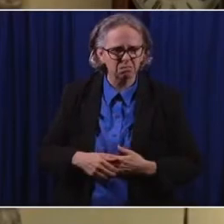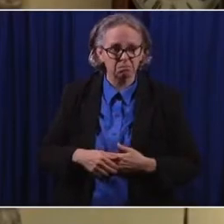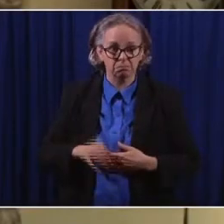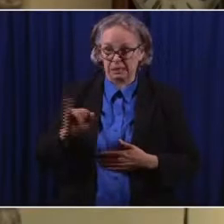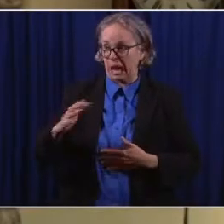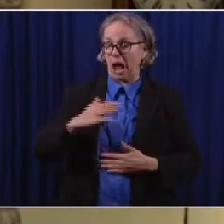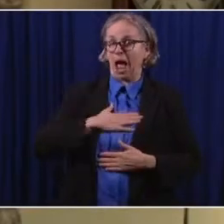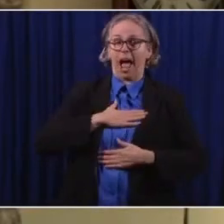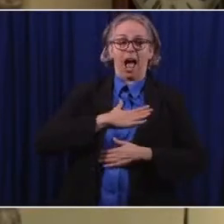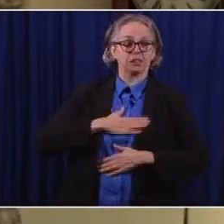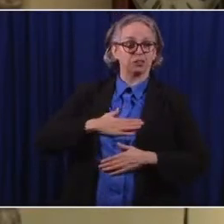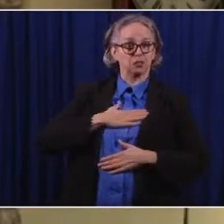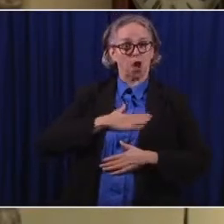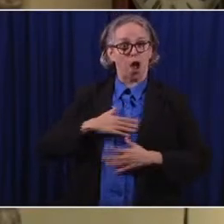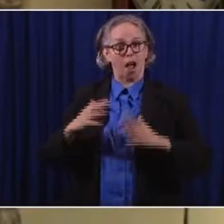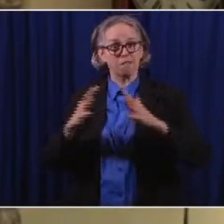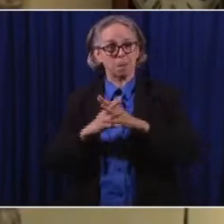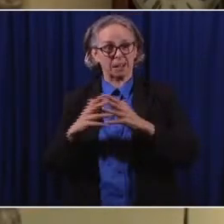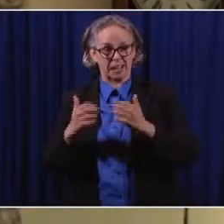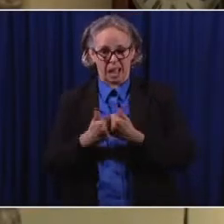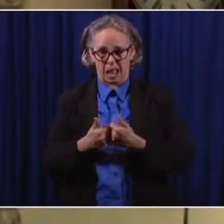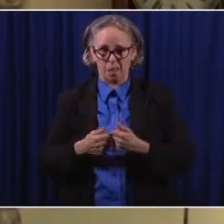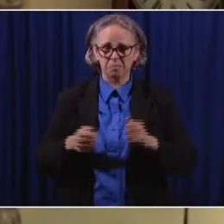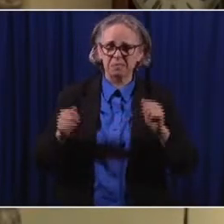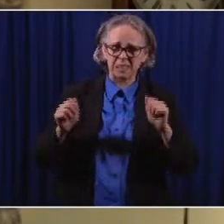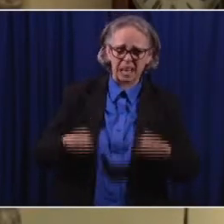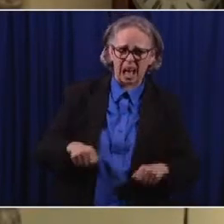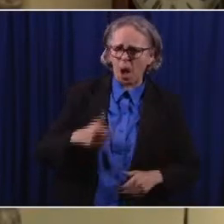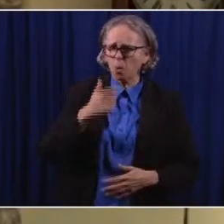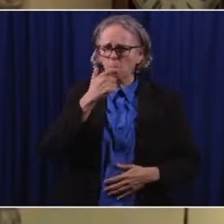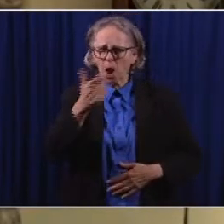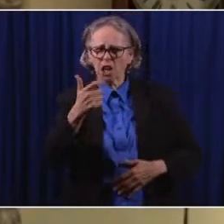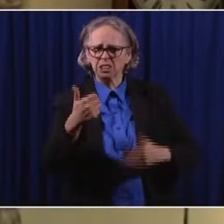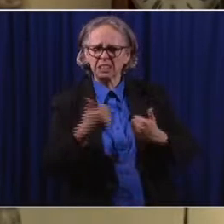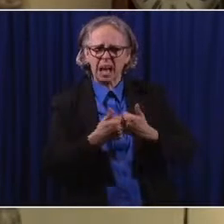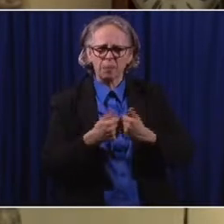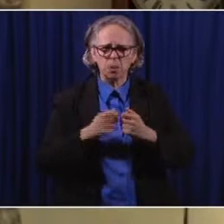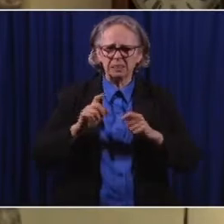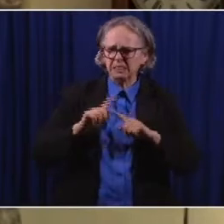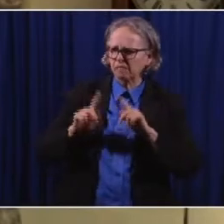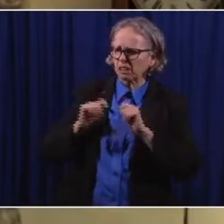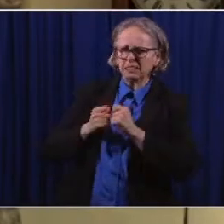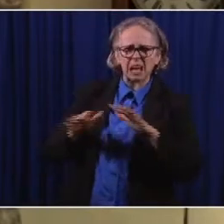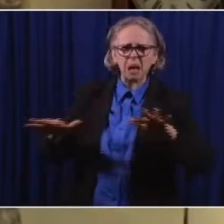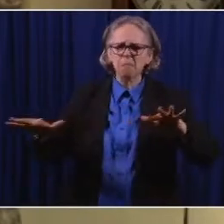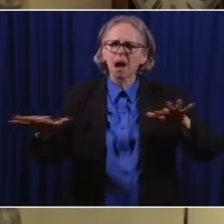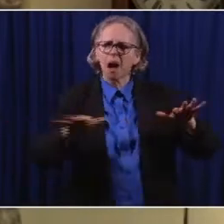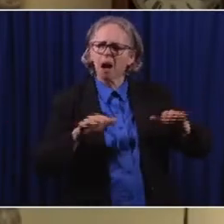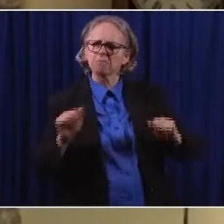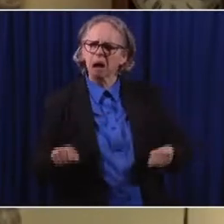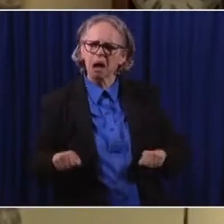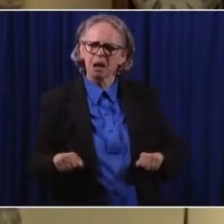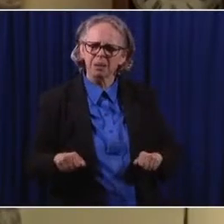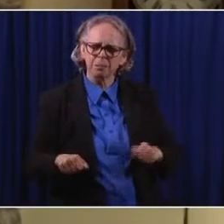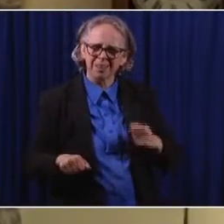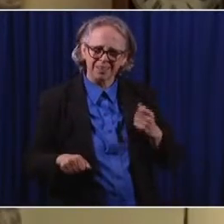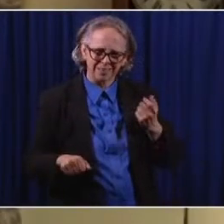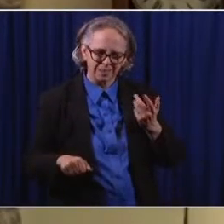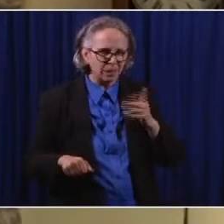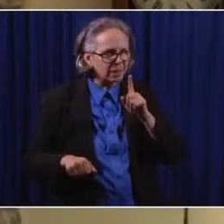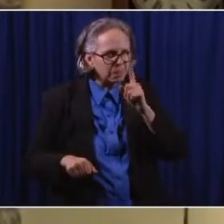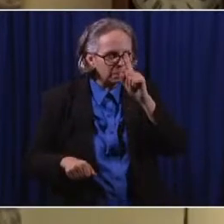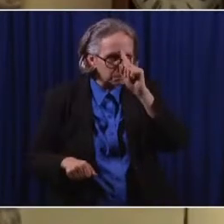Ohio State, and we can enjoy UC and other teams that are playing, but we can do it. We ought to try to do it in a safe way. And that would